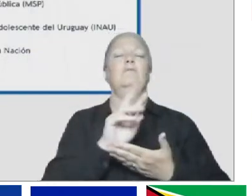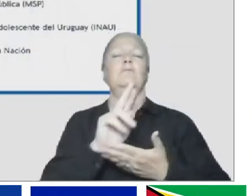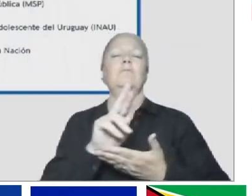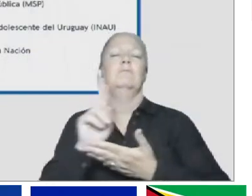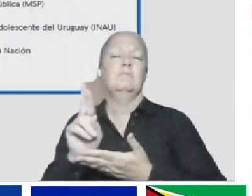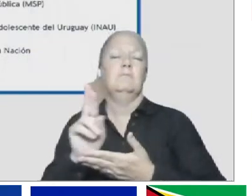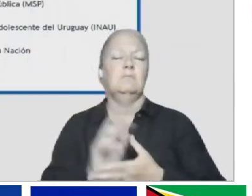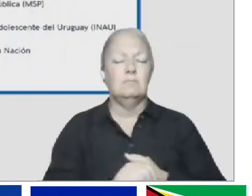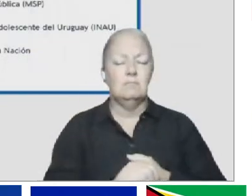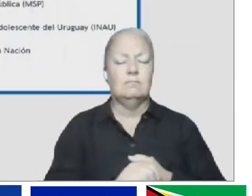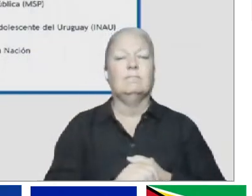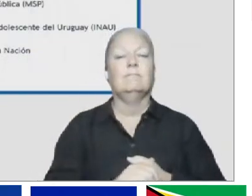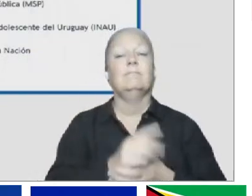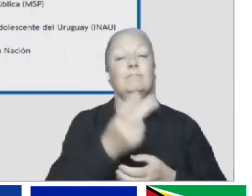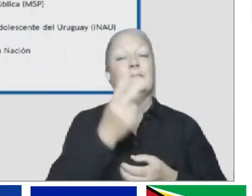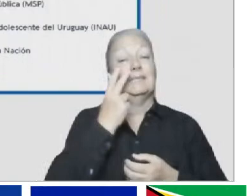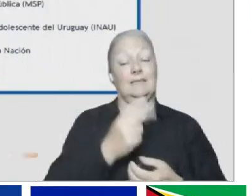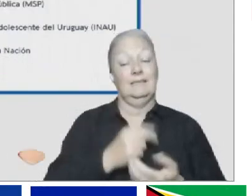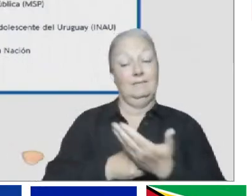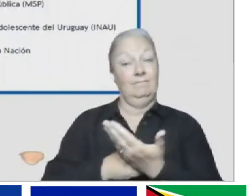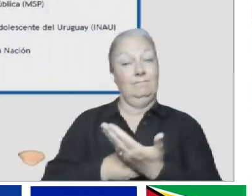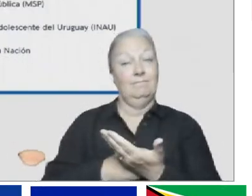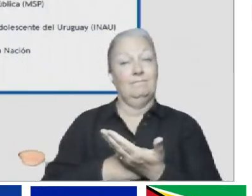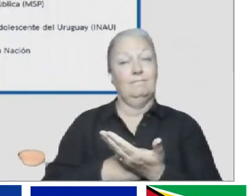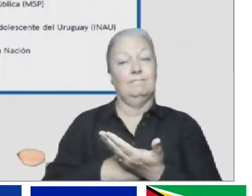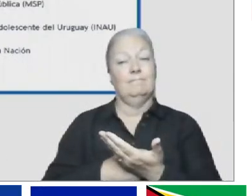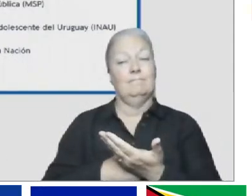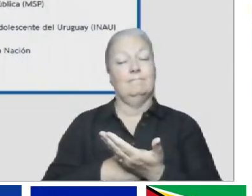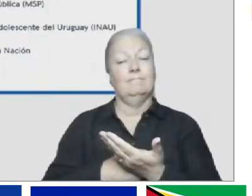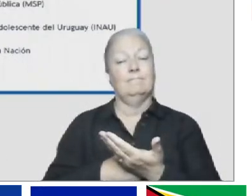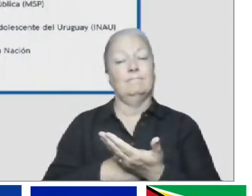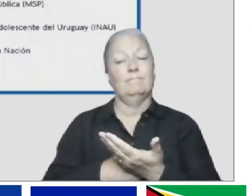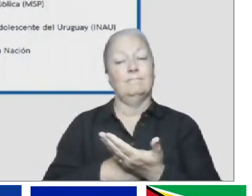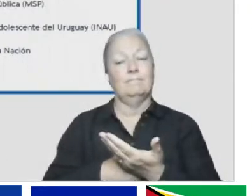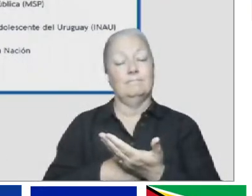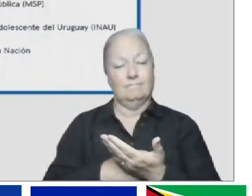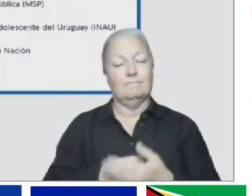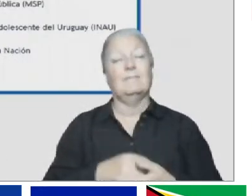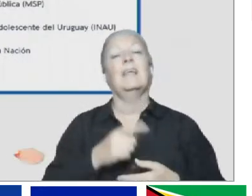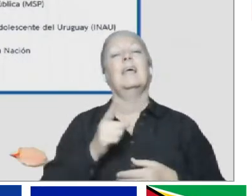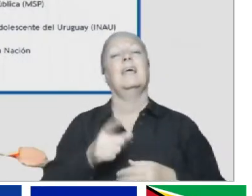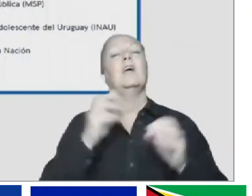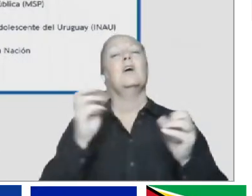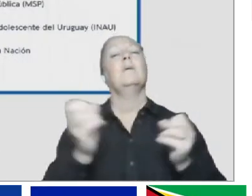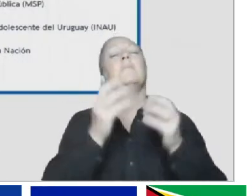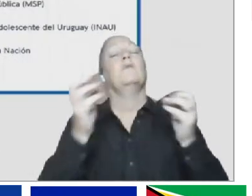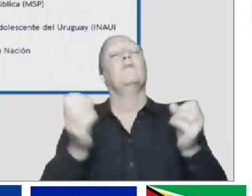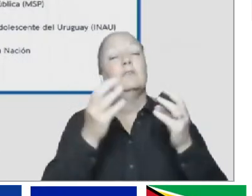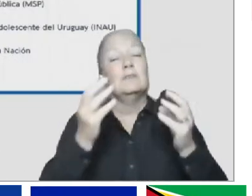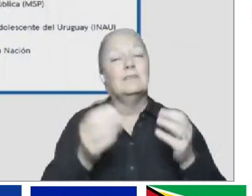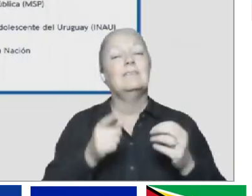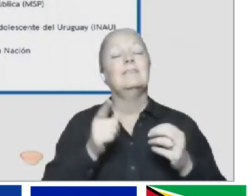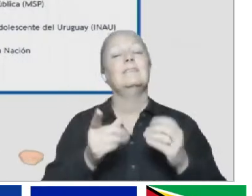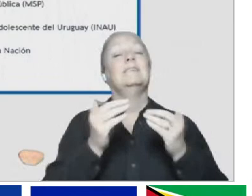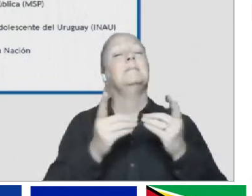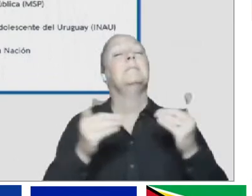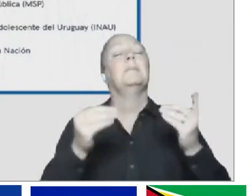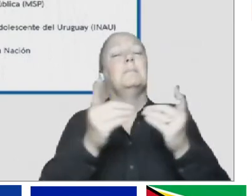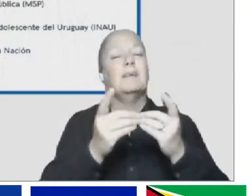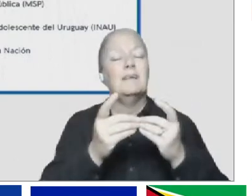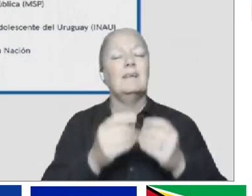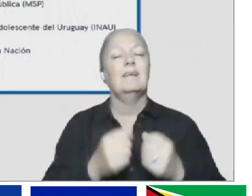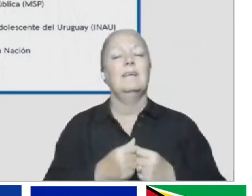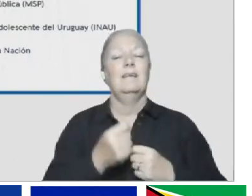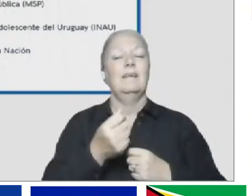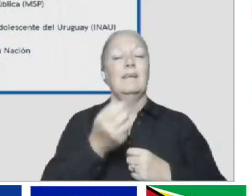slide, these emergency department committees are made up of at least the representatives of